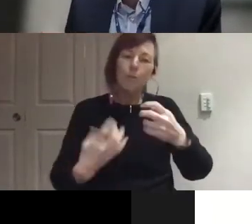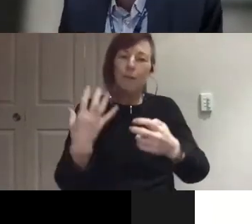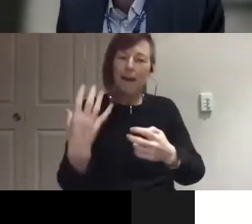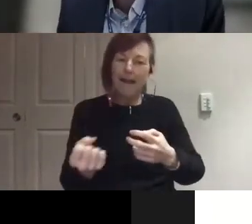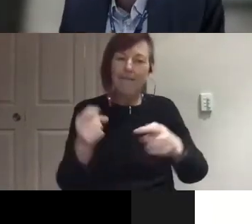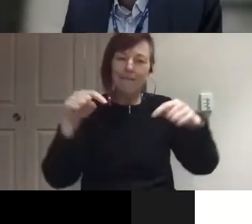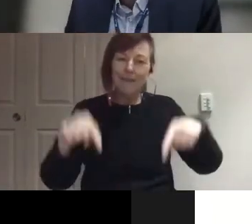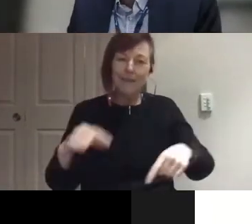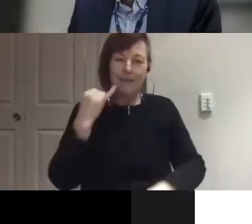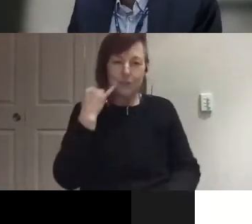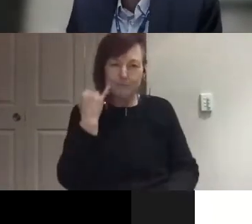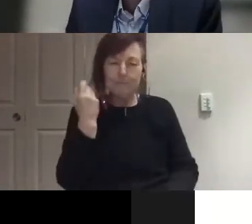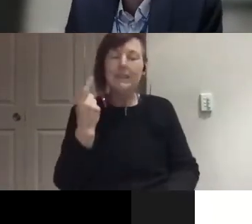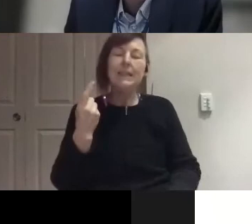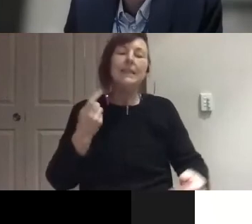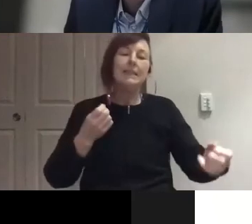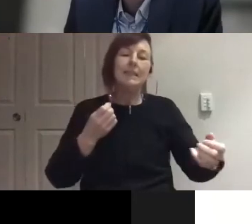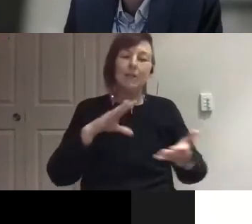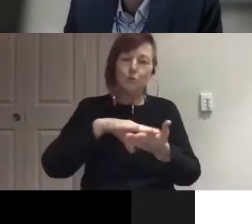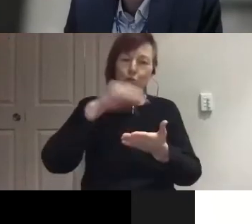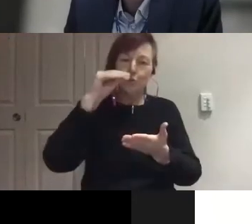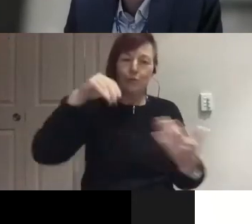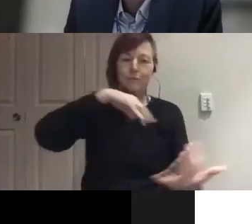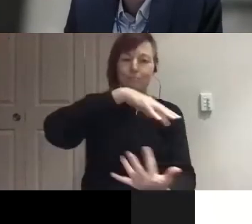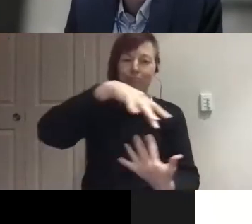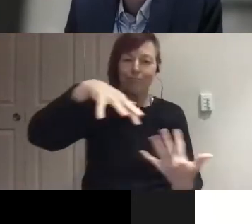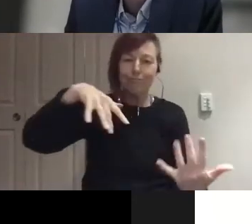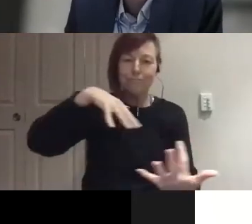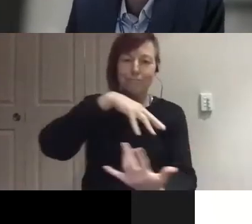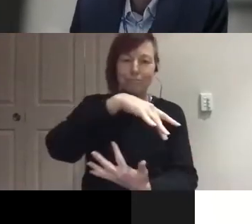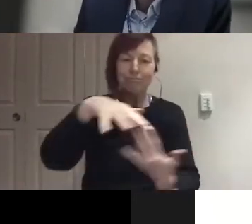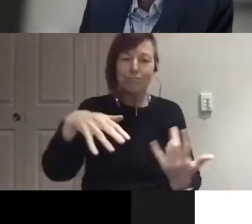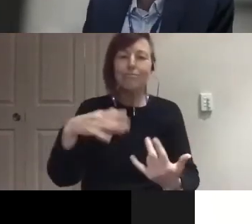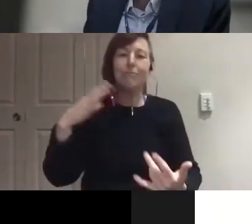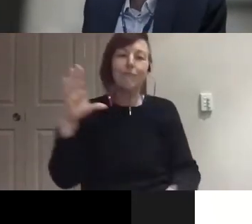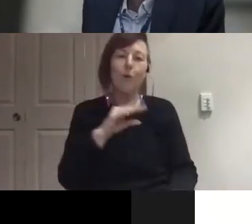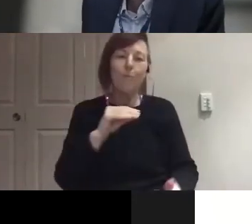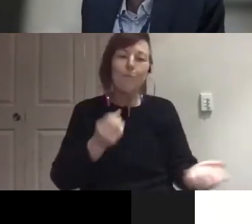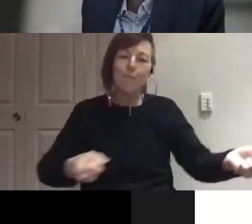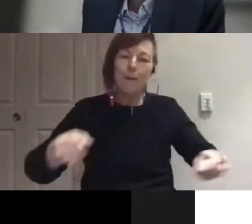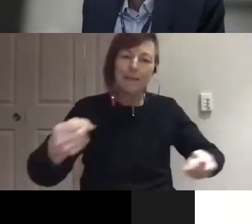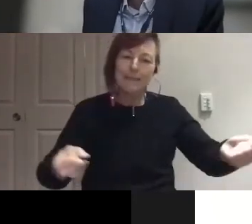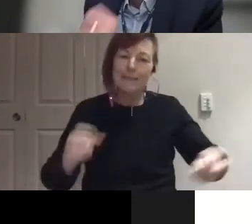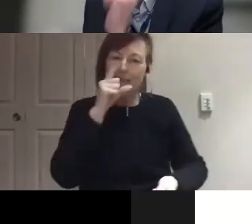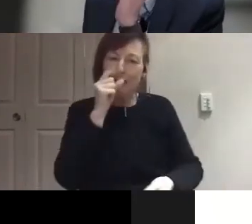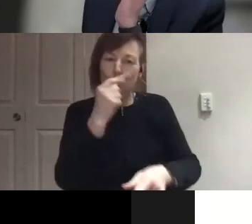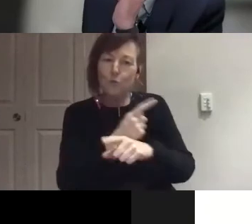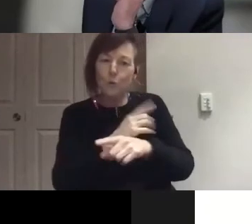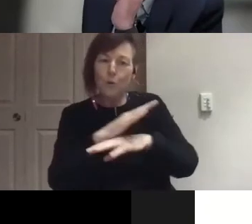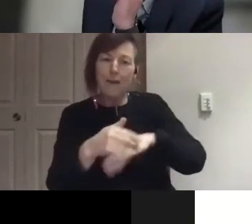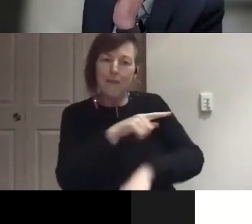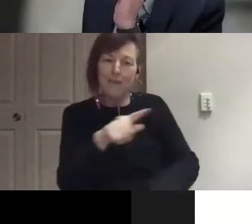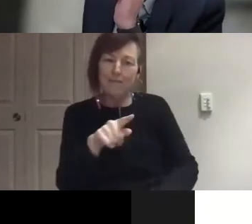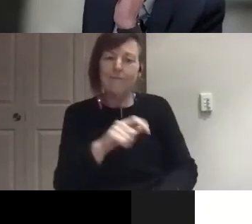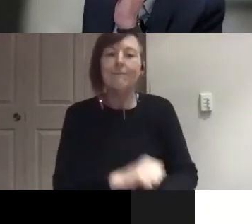and systems. There has been some questions asked about that. Are you able to comment on that, yes, please? So we've